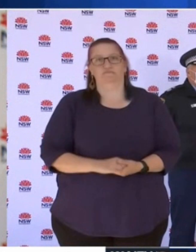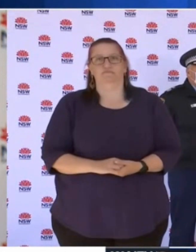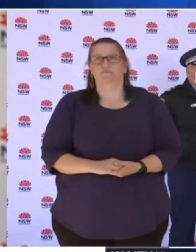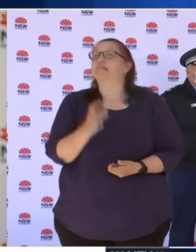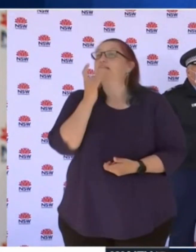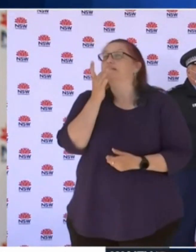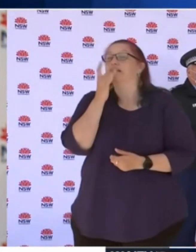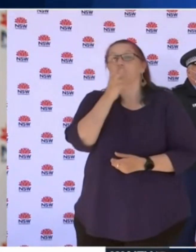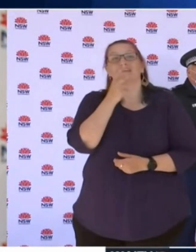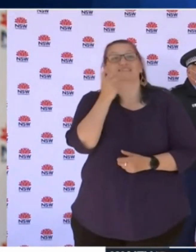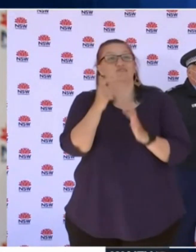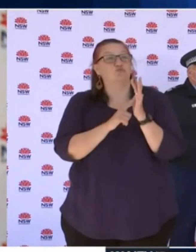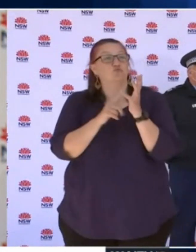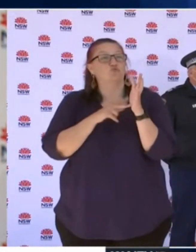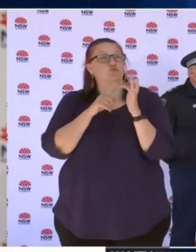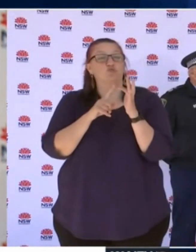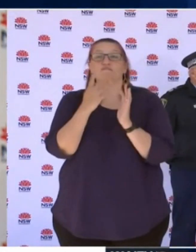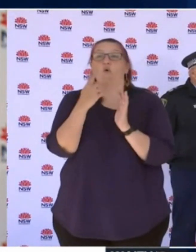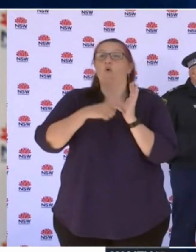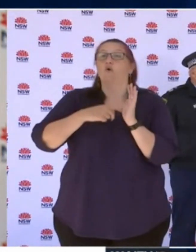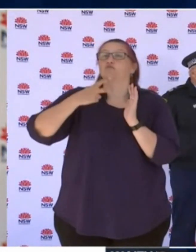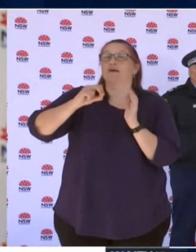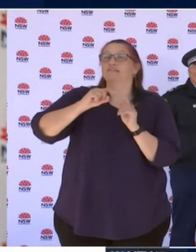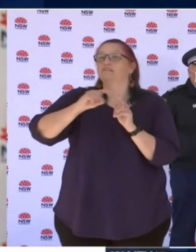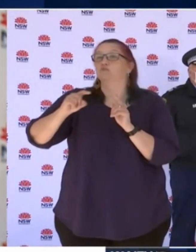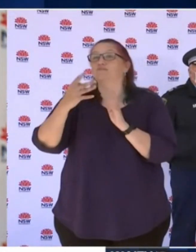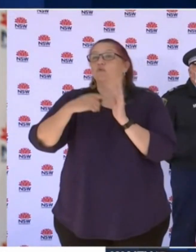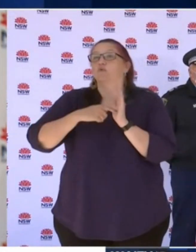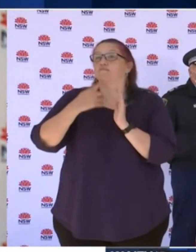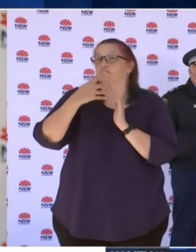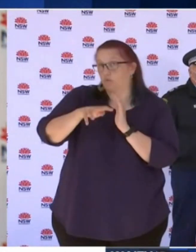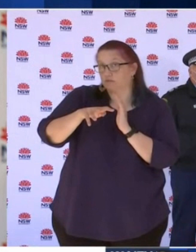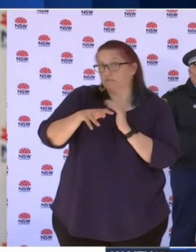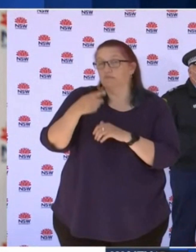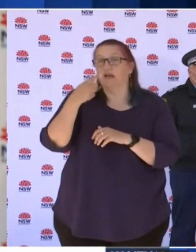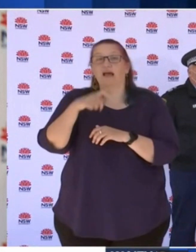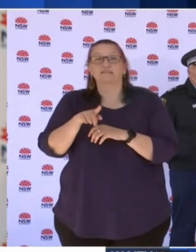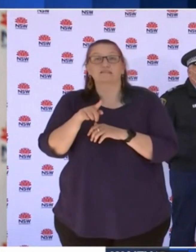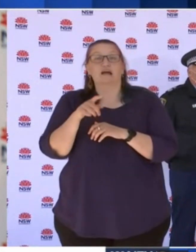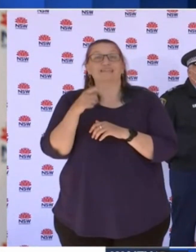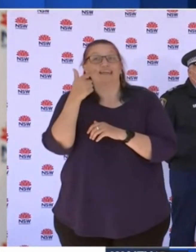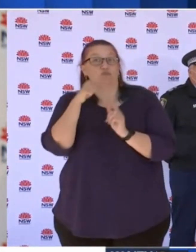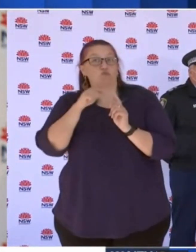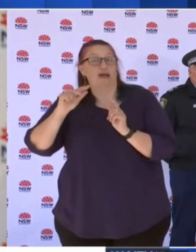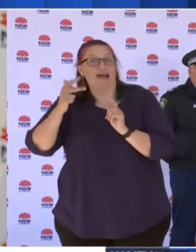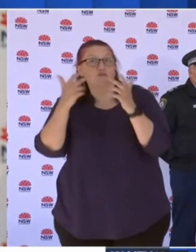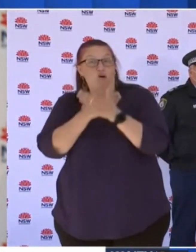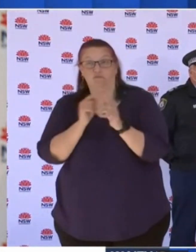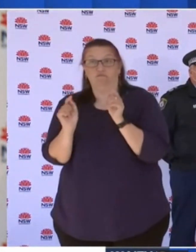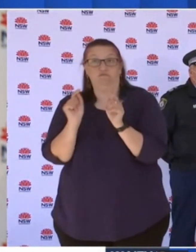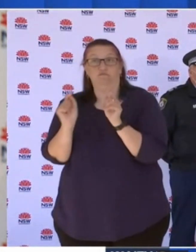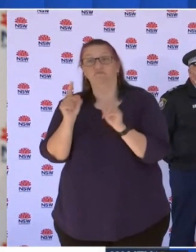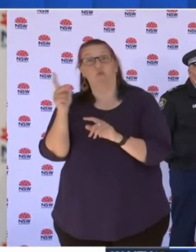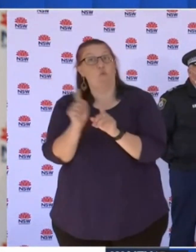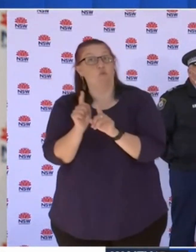the 26th from 4:20 to 4:40 and Saturday 26th of June from 7 to 8 p.m. So this